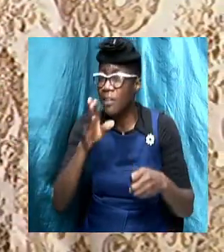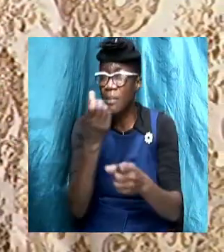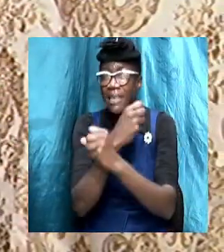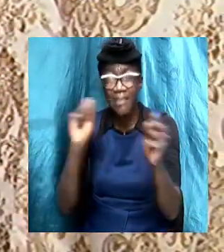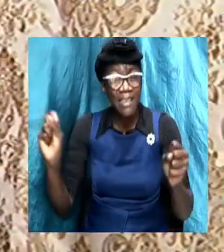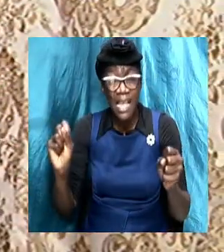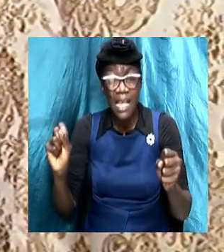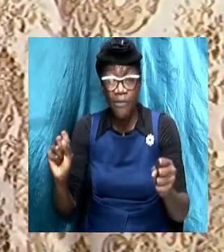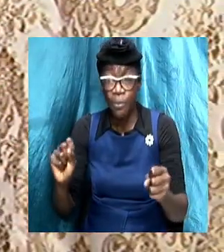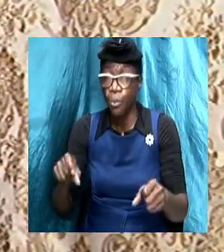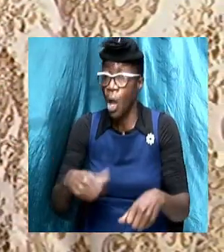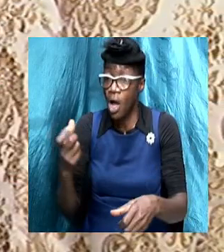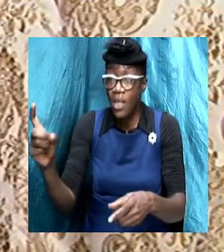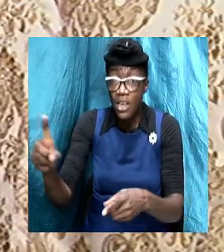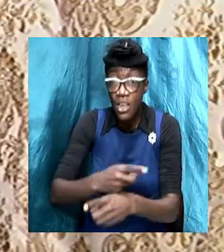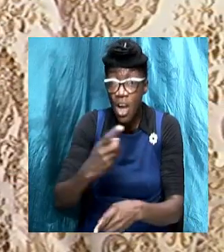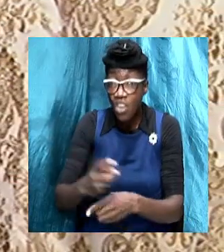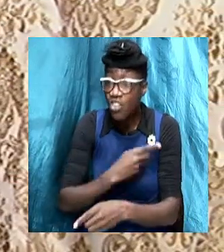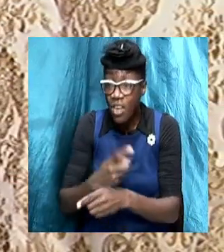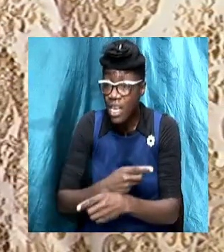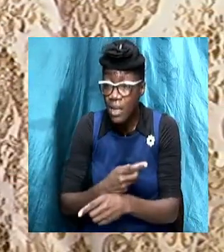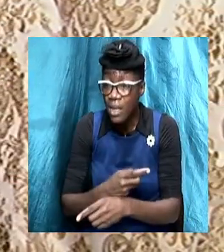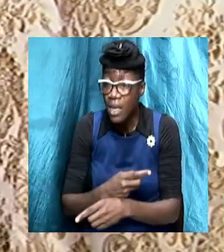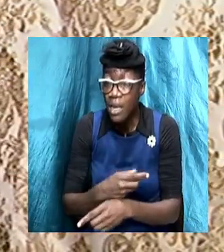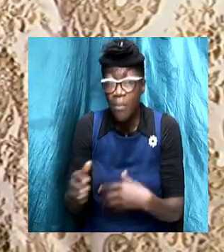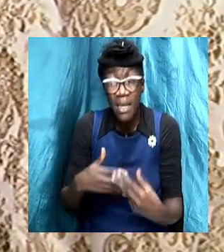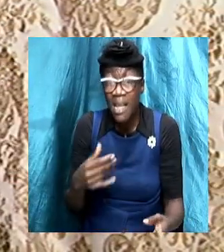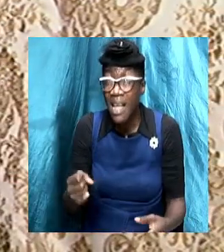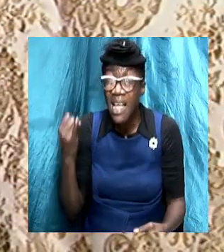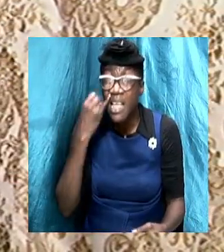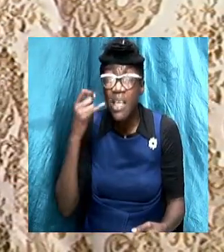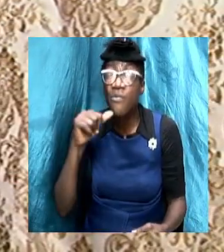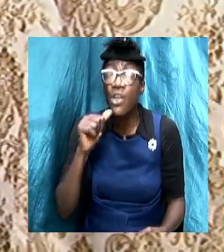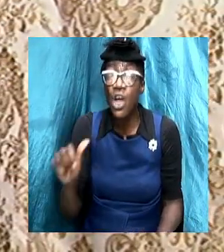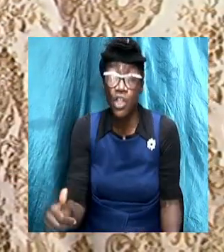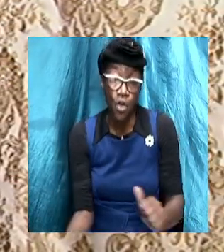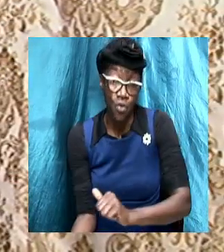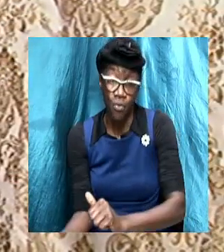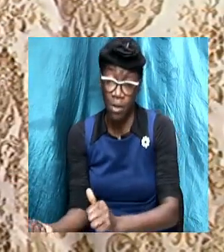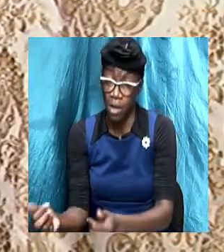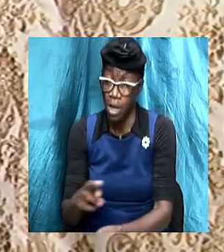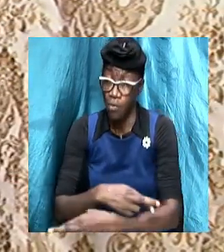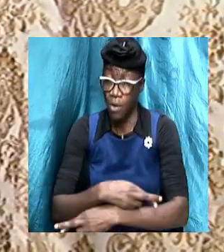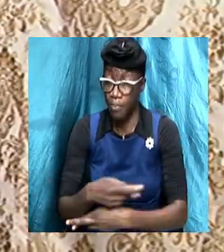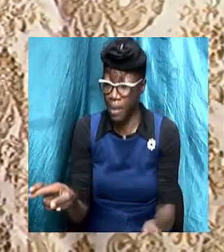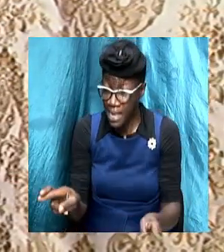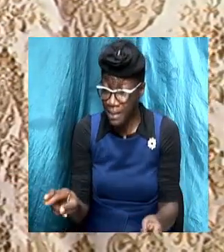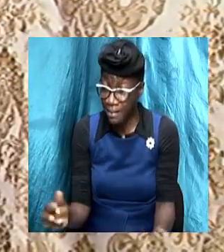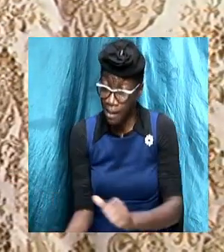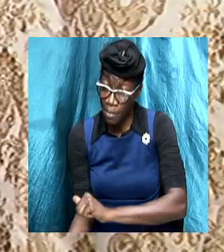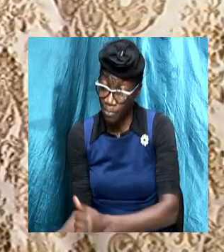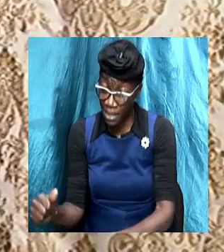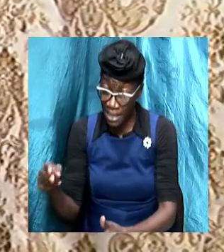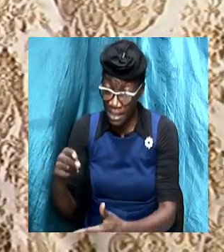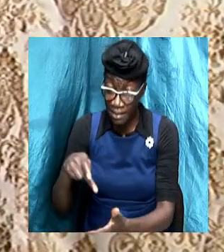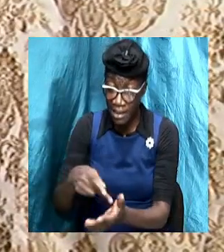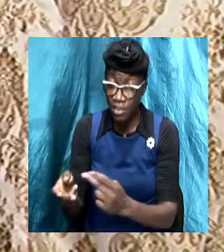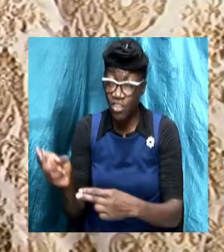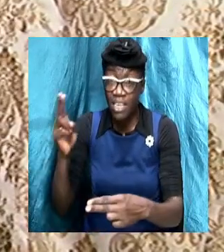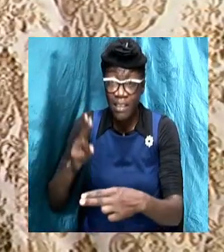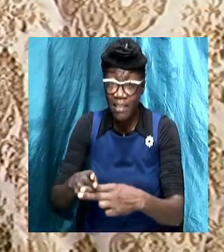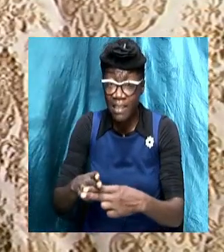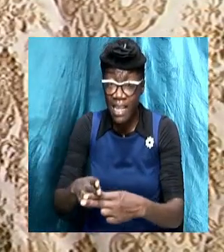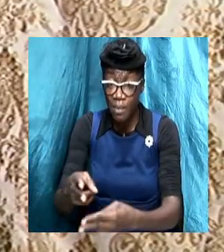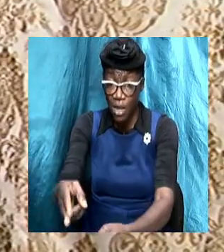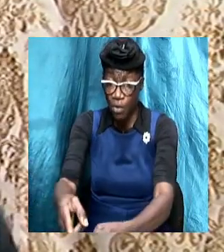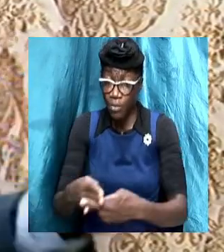doesn't matter. If you have not repented of your sins, if you're not baptized in Jesus' name, if you don't have the Holy Ghost, you are not saved. And I want somebody